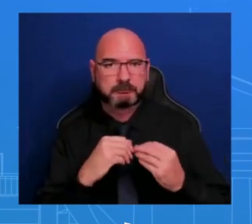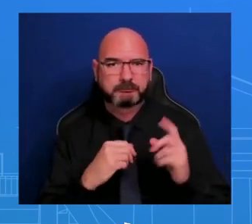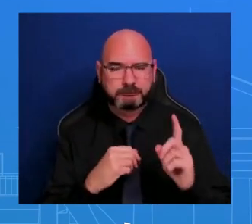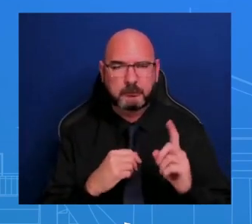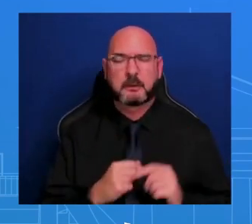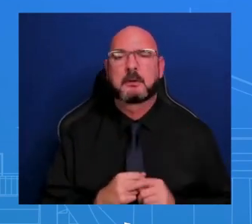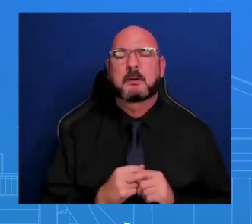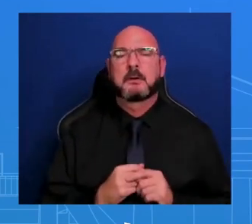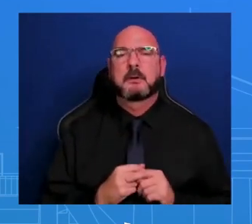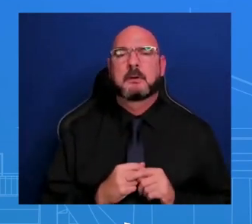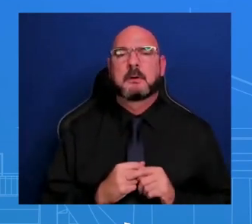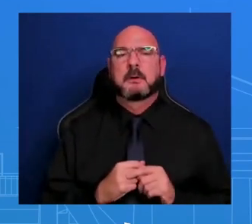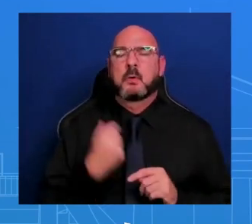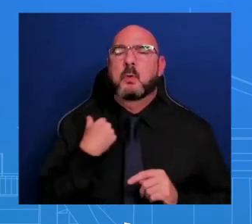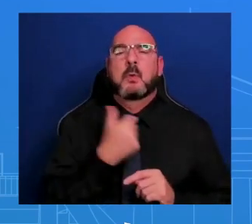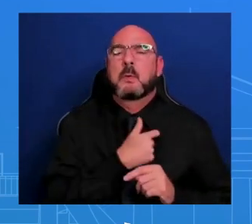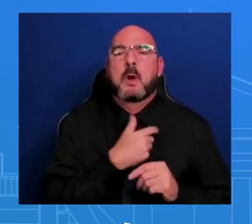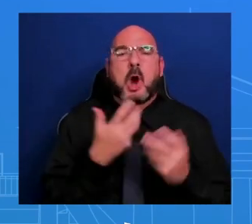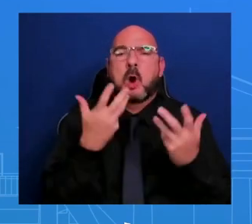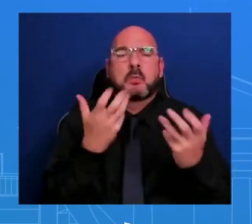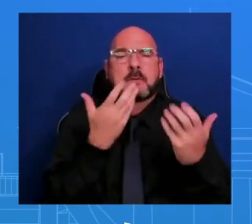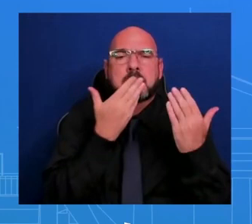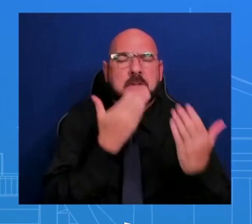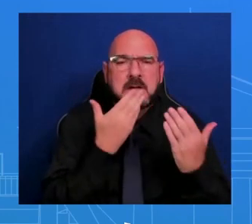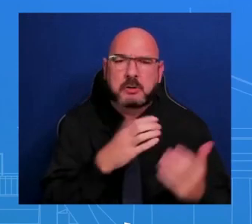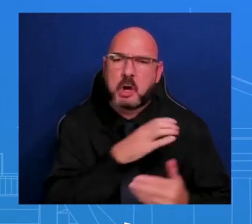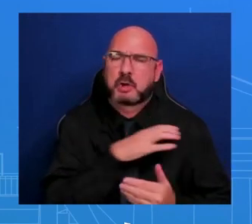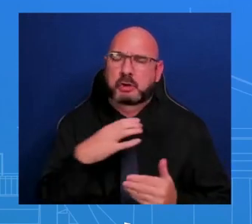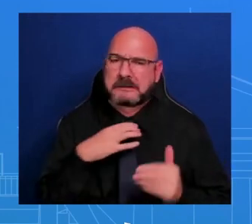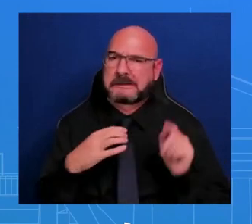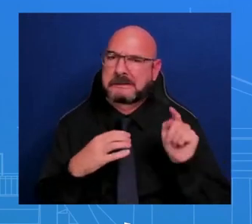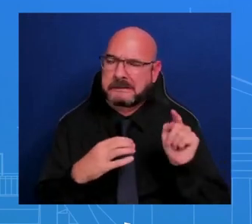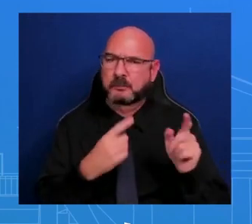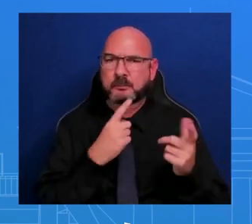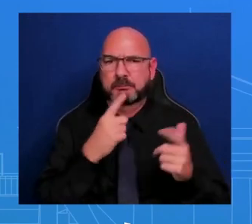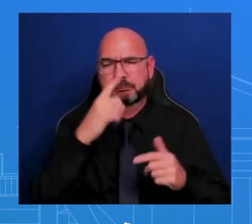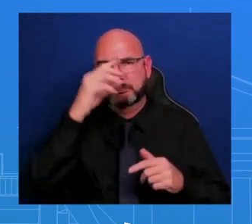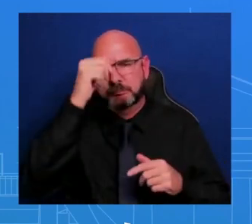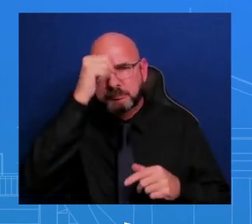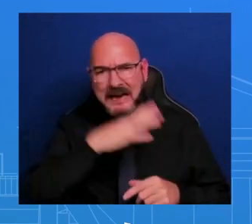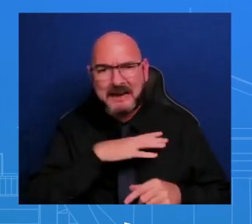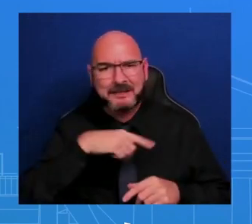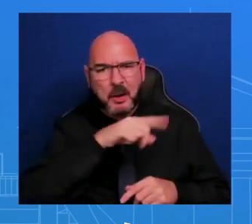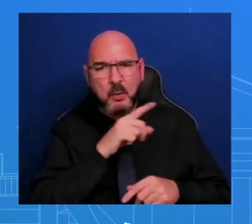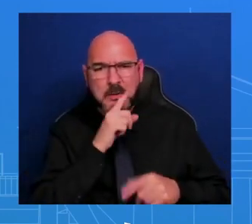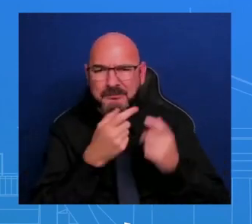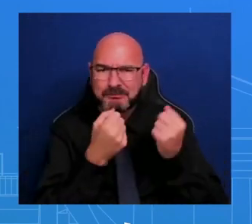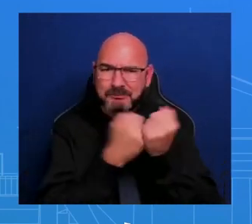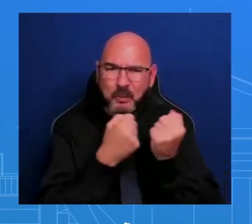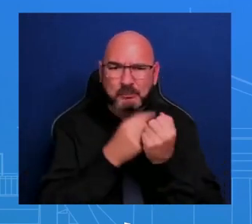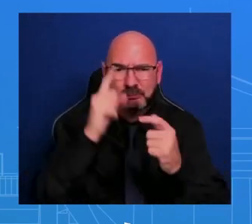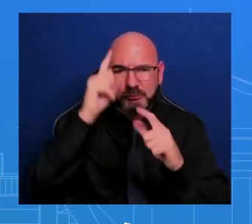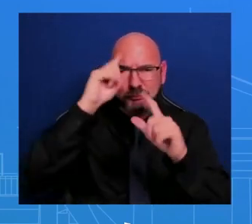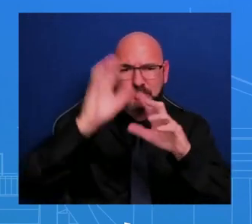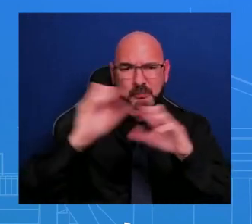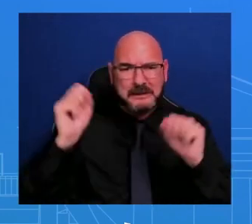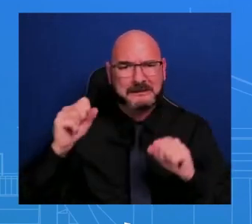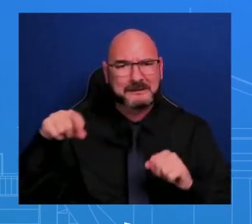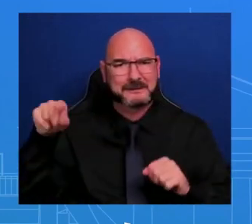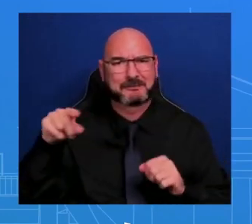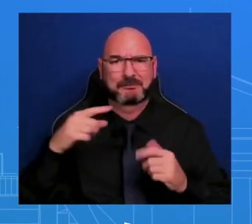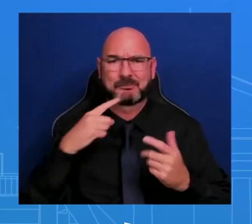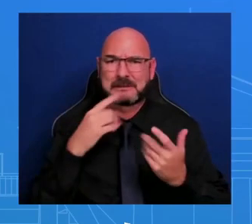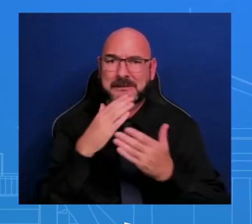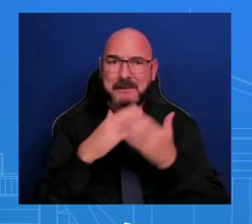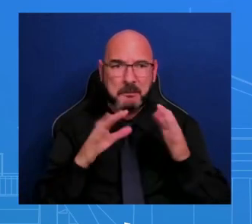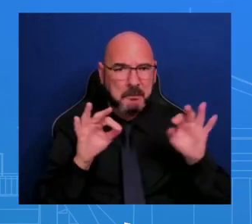support of this president as he's moved forward with some really important key legislative priorities for the American people. I just don't have anything to share on